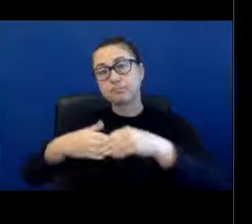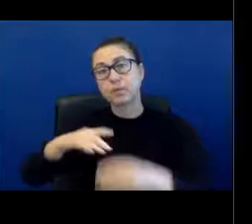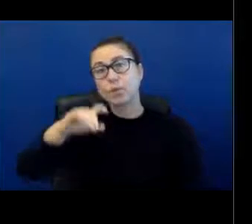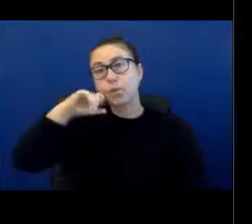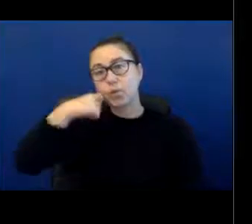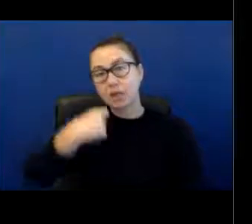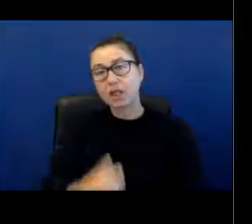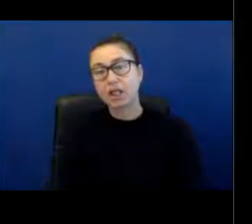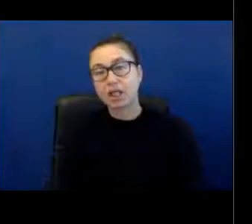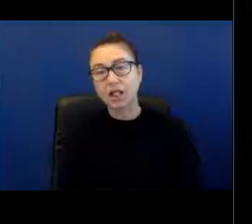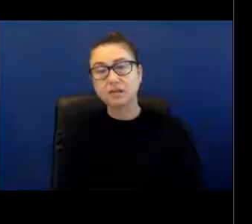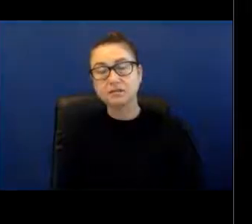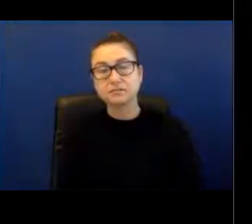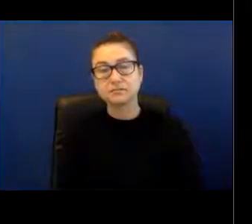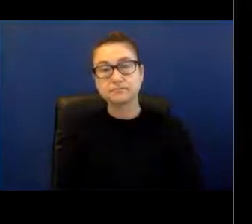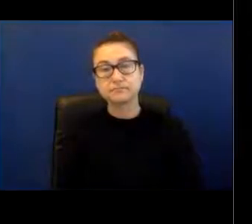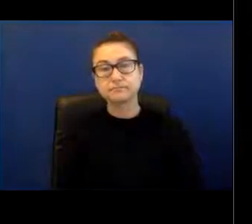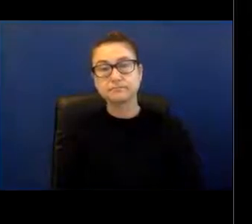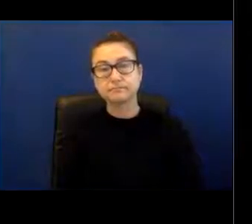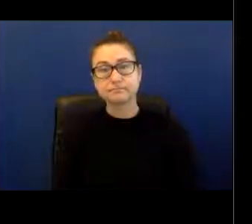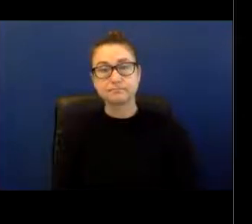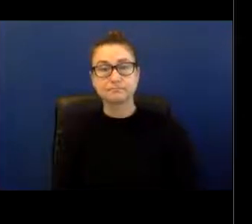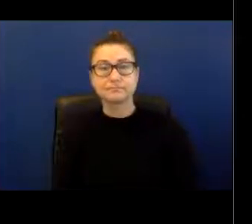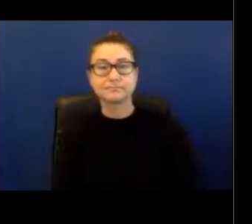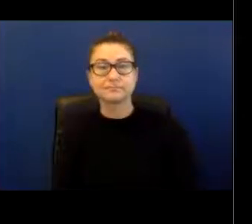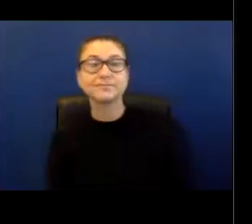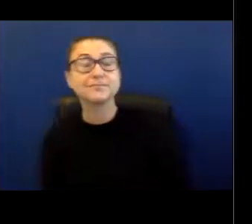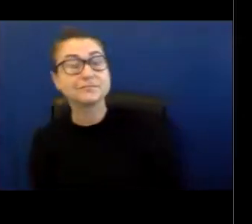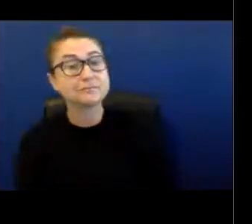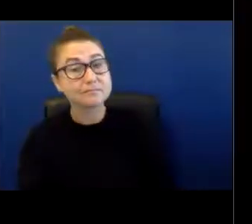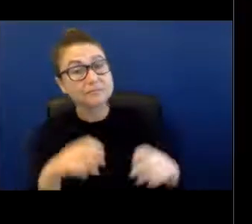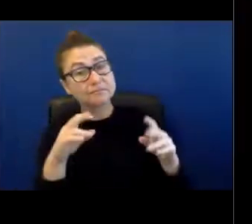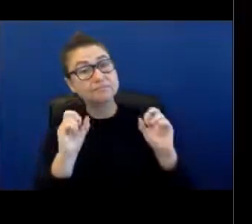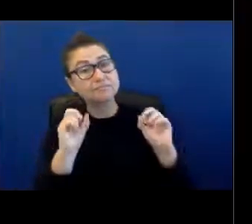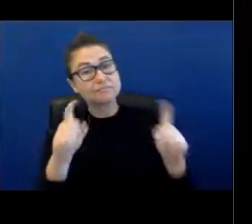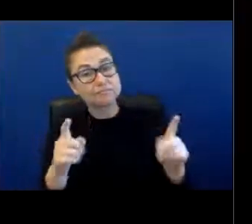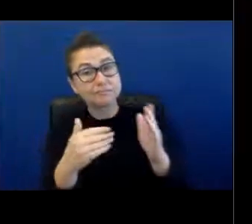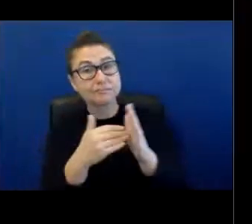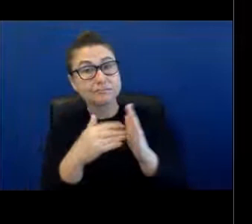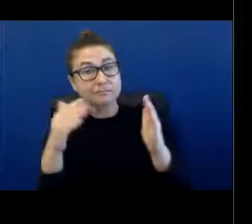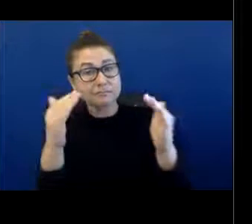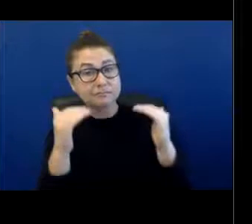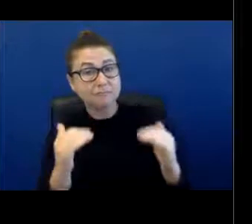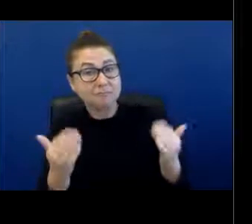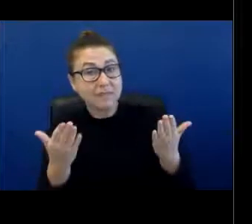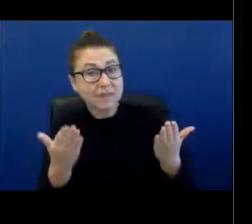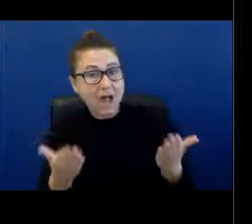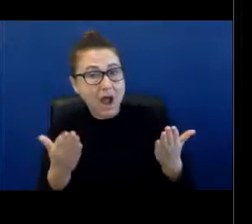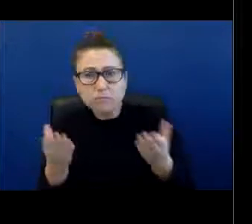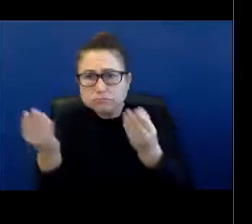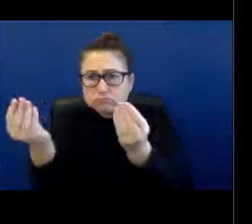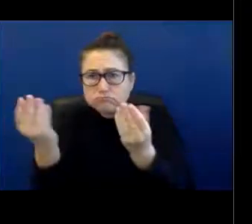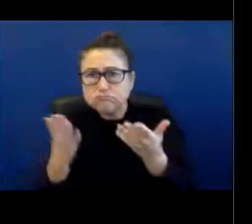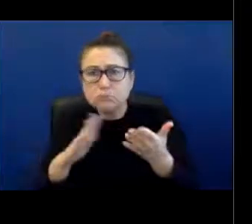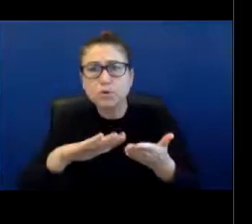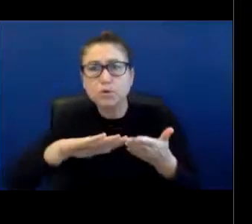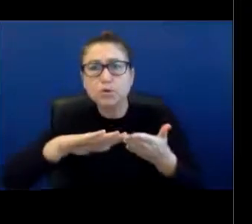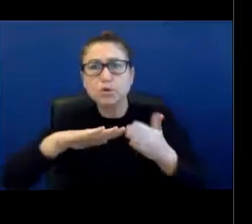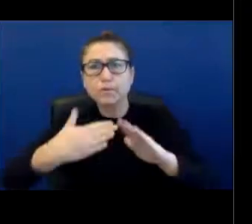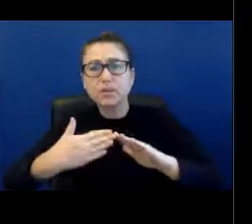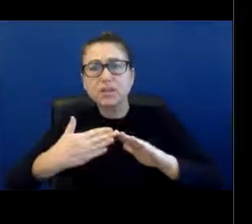later during the process. Okay, well, let's move on to that now, Lynn. Tell us about Community Justice